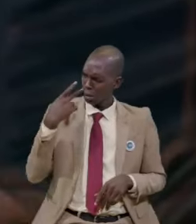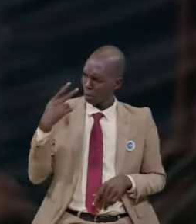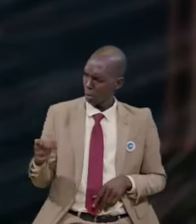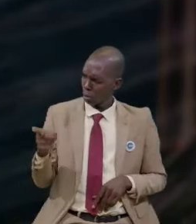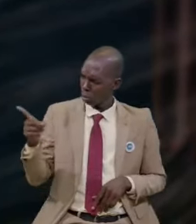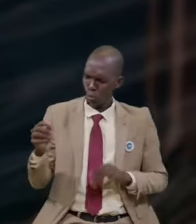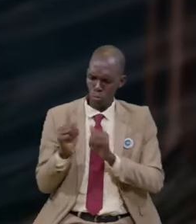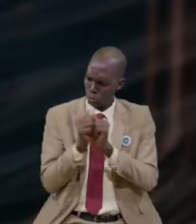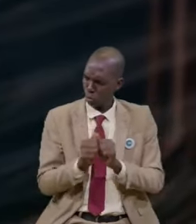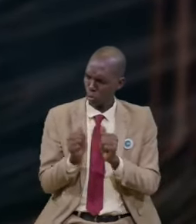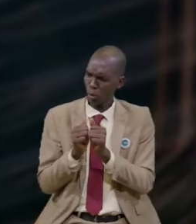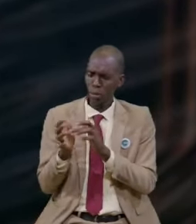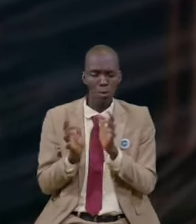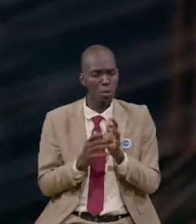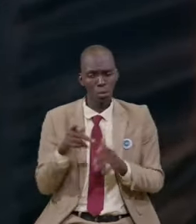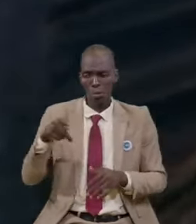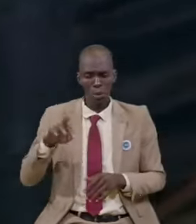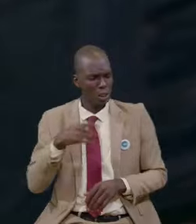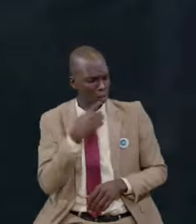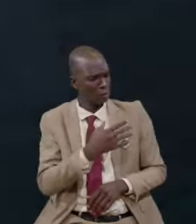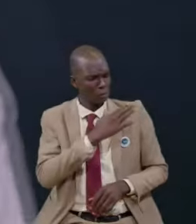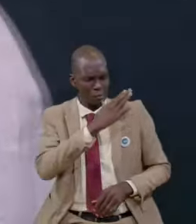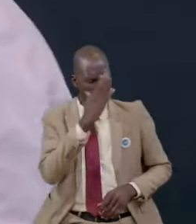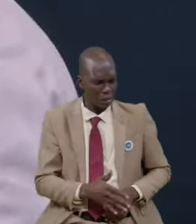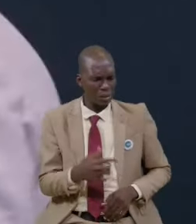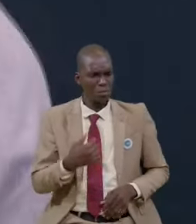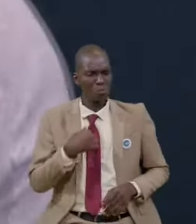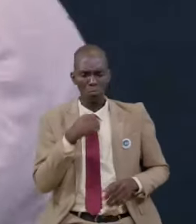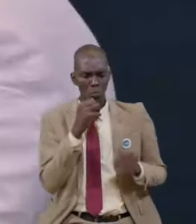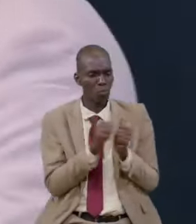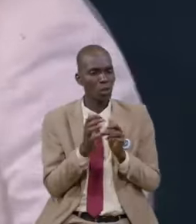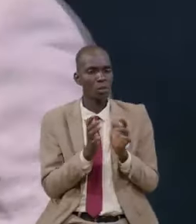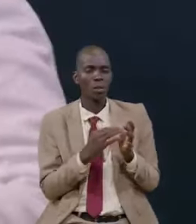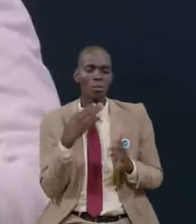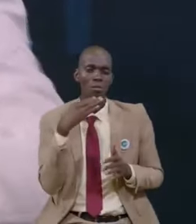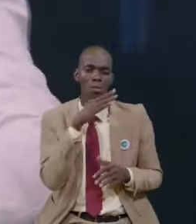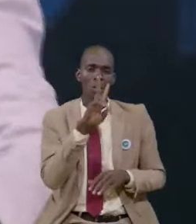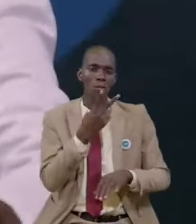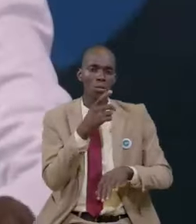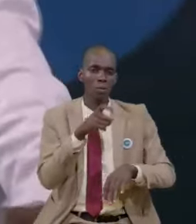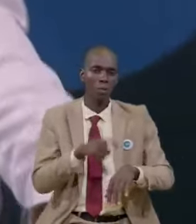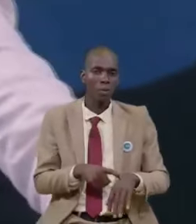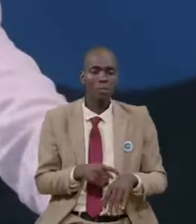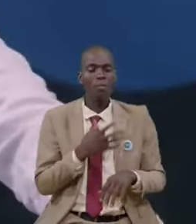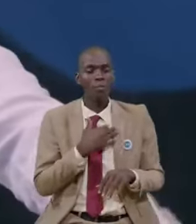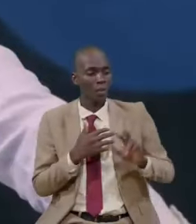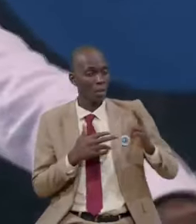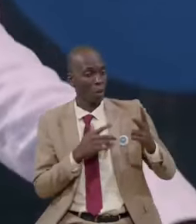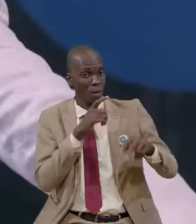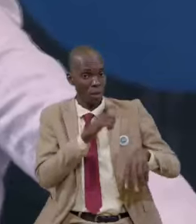told another lie again. And then the third time, another person came and said, even your